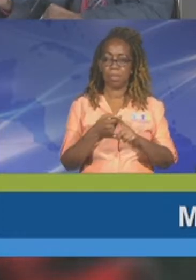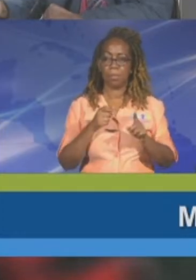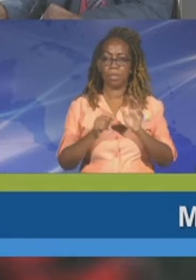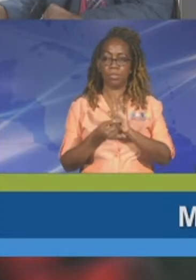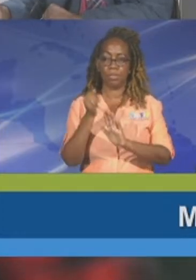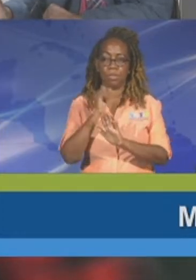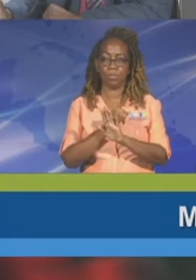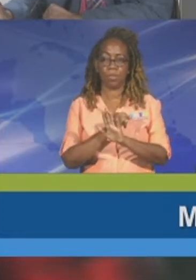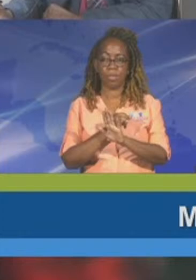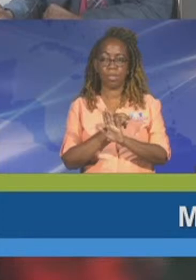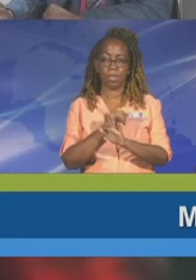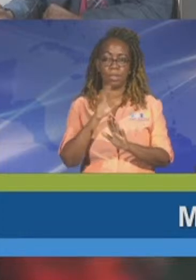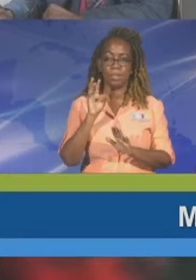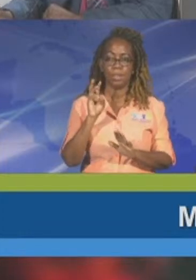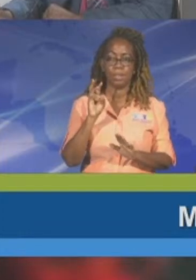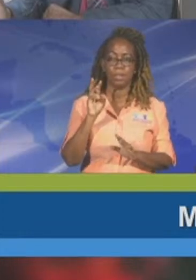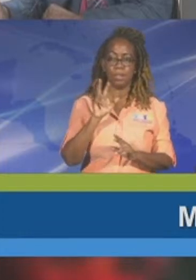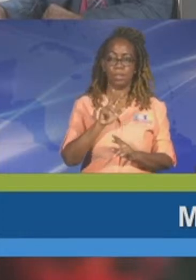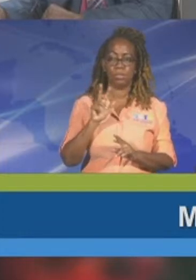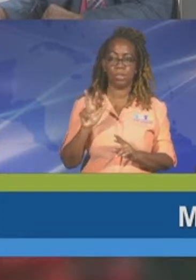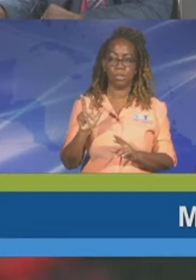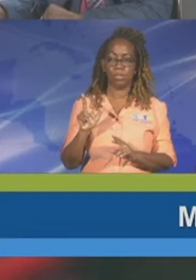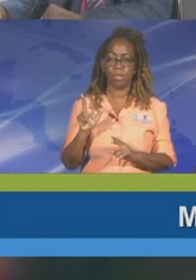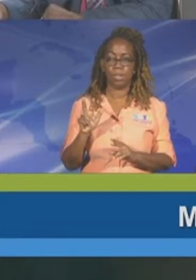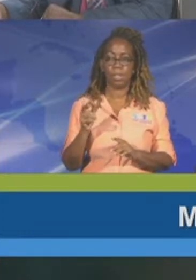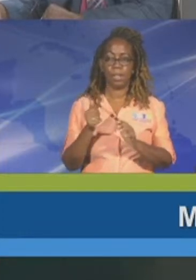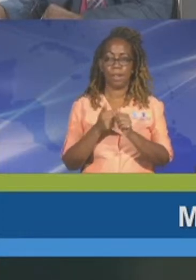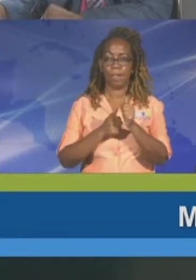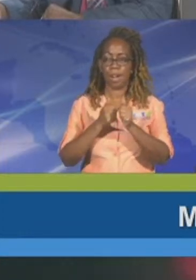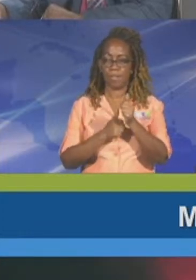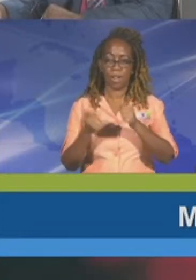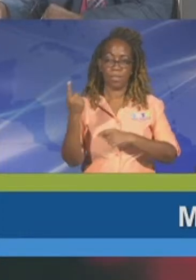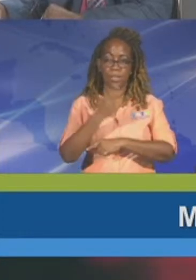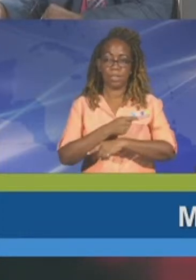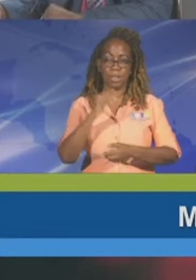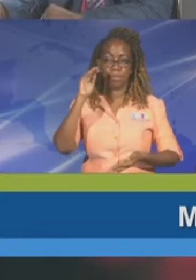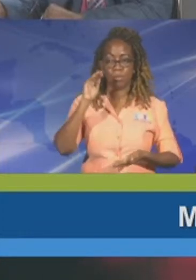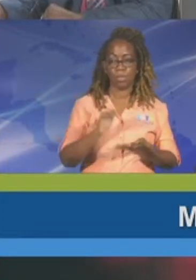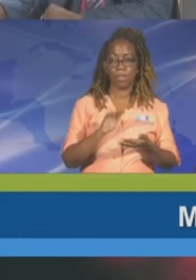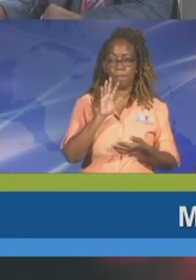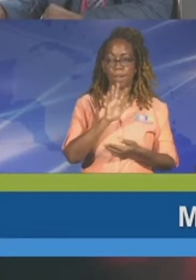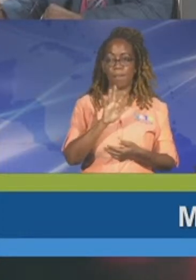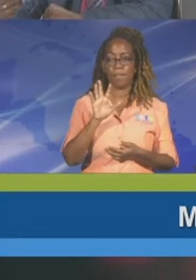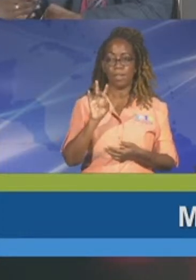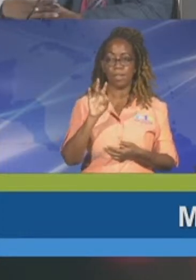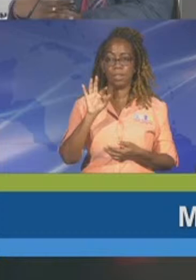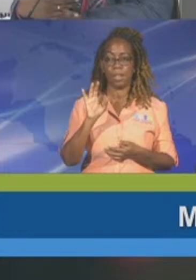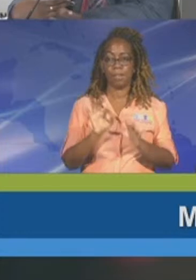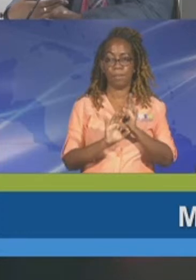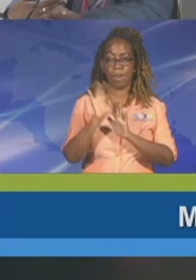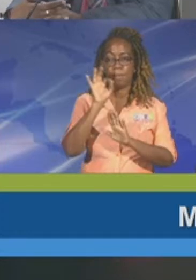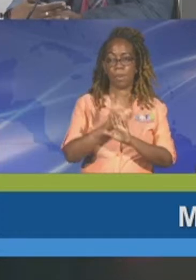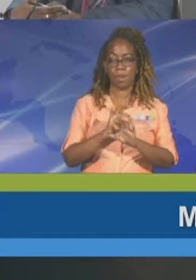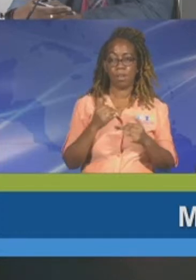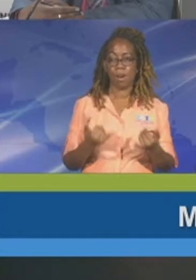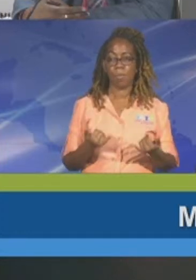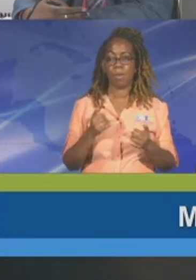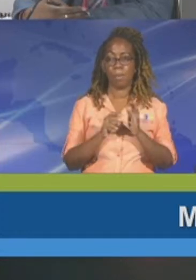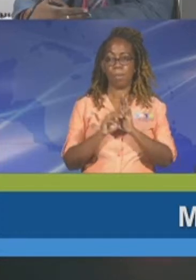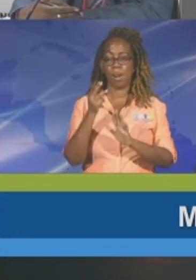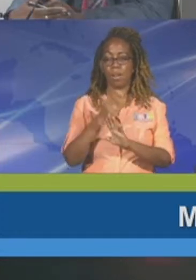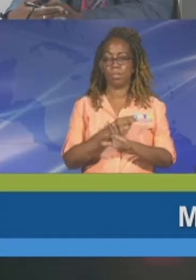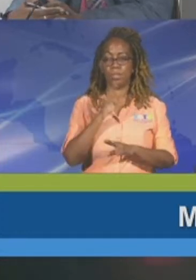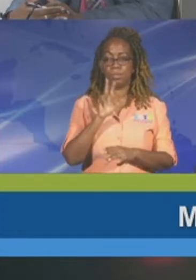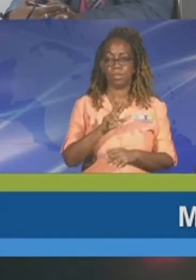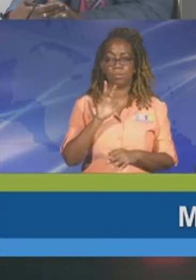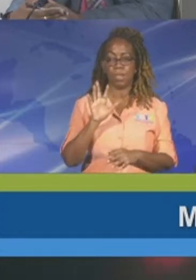about 633 cases a day, dropping to 579 in February, and currently around 355 if you